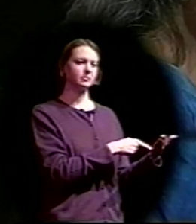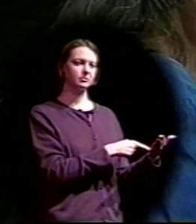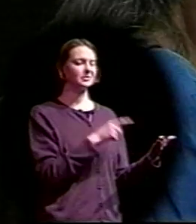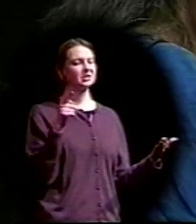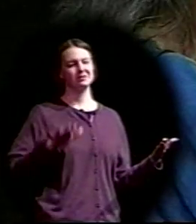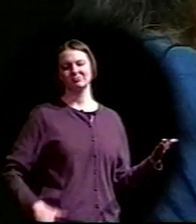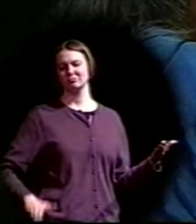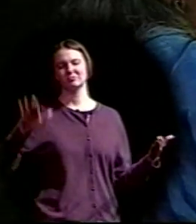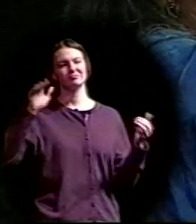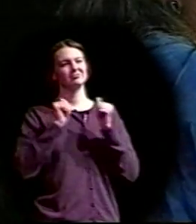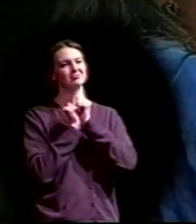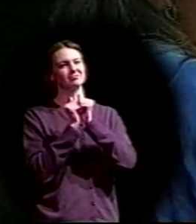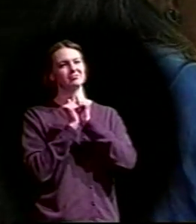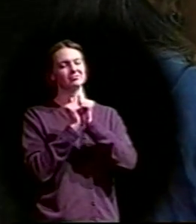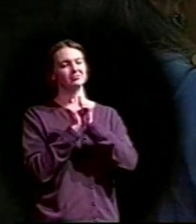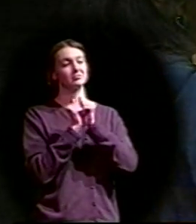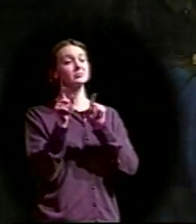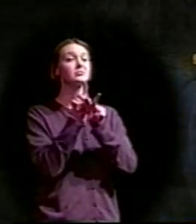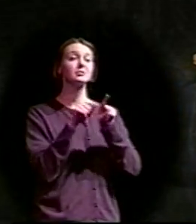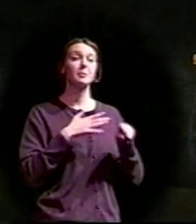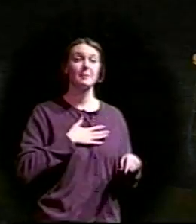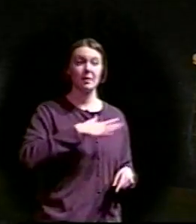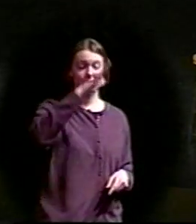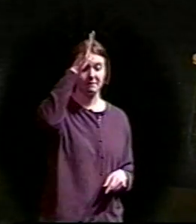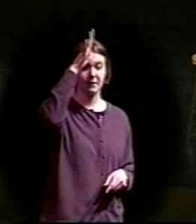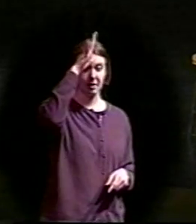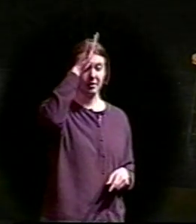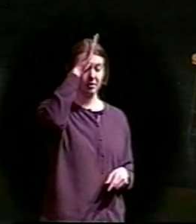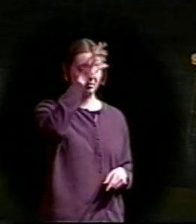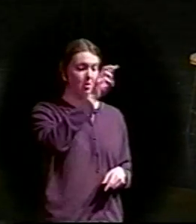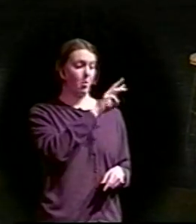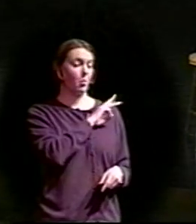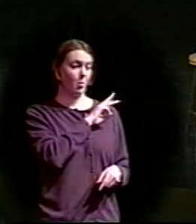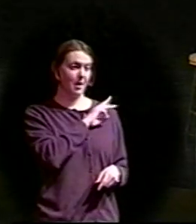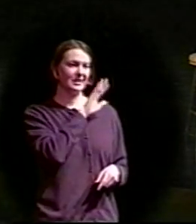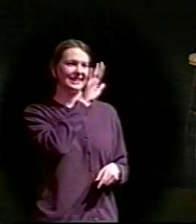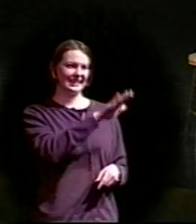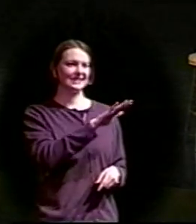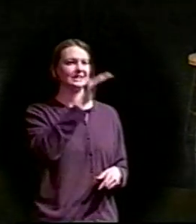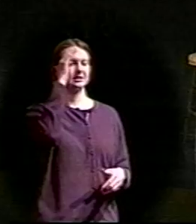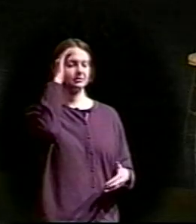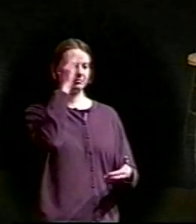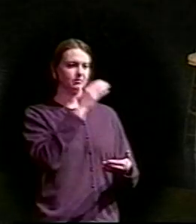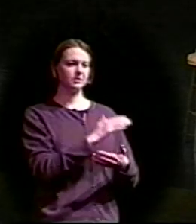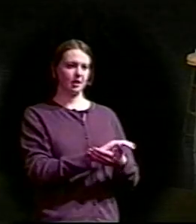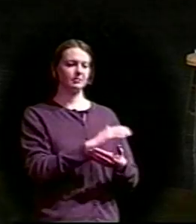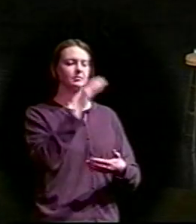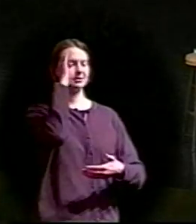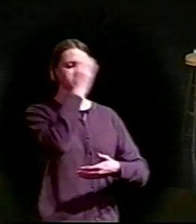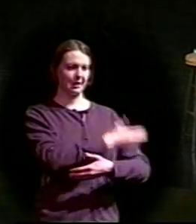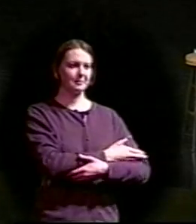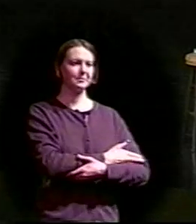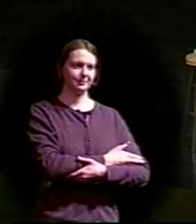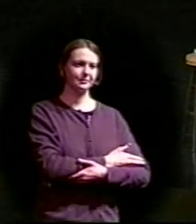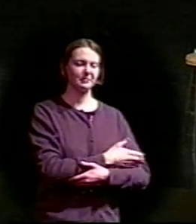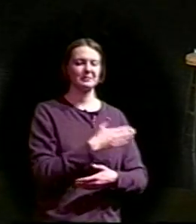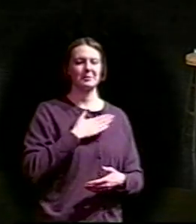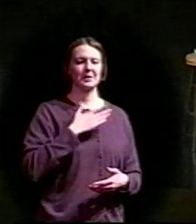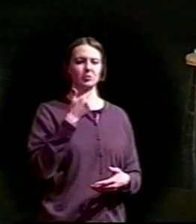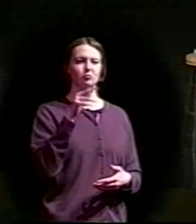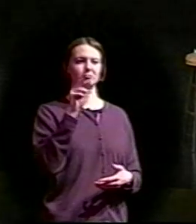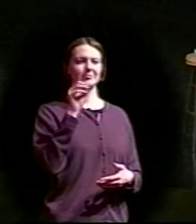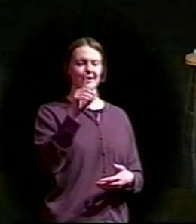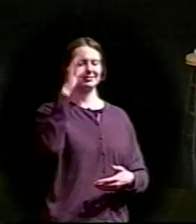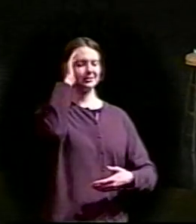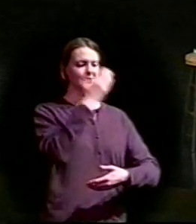because my own father, Winans' son, Minnie's grandson, a man of very few words when it